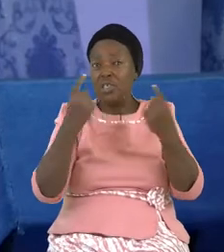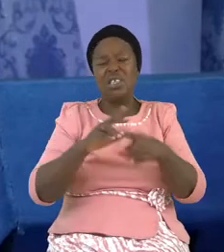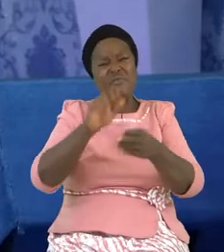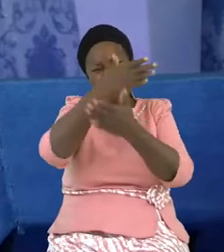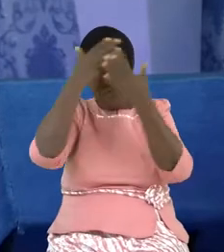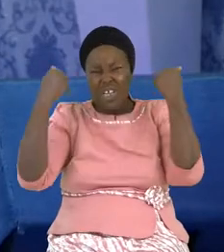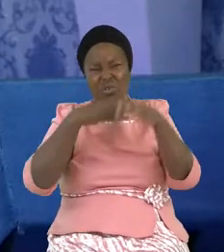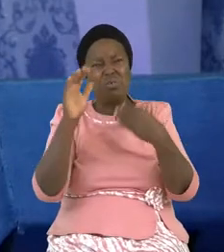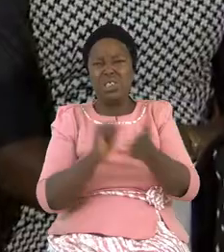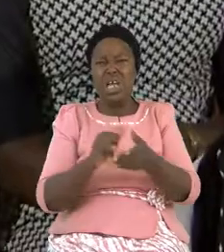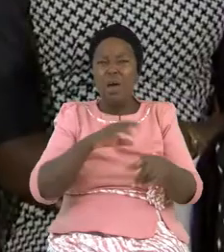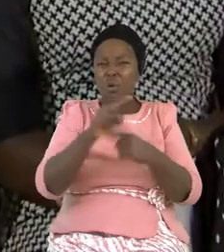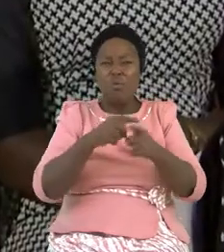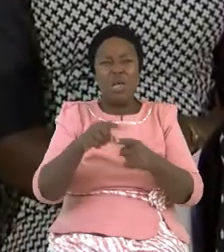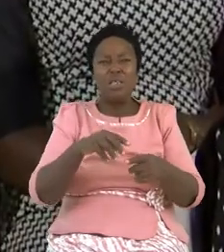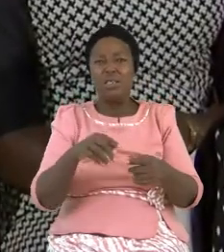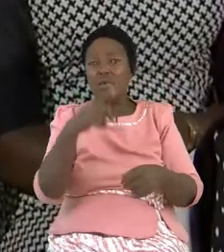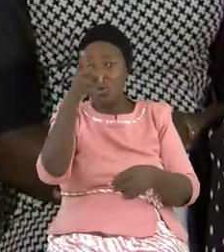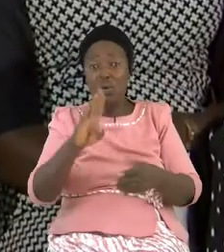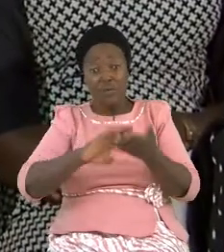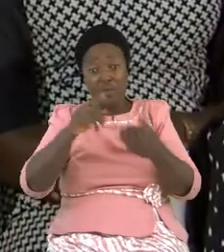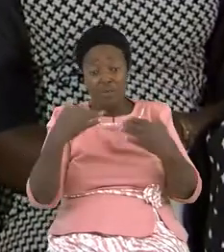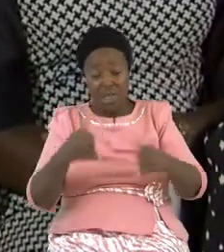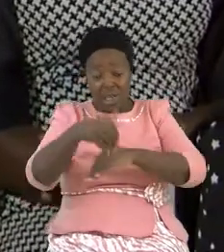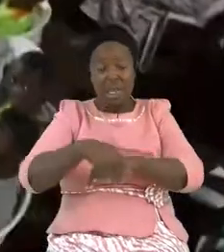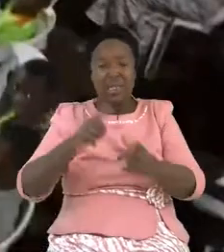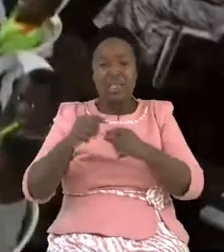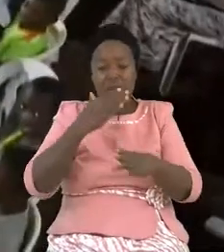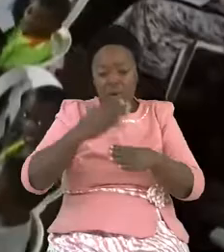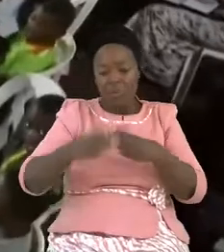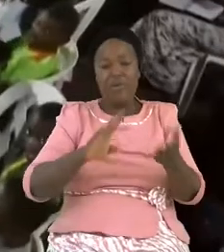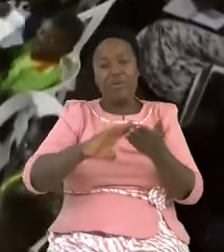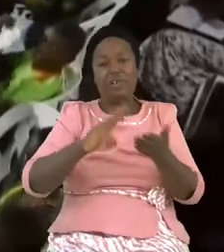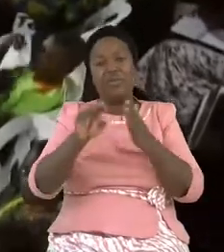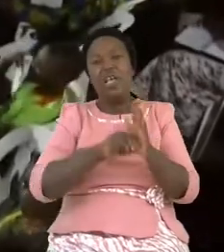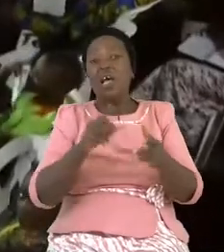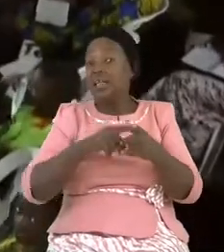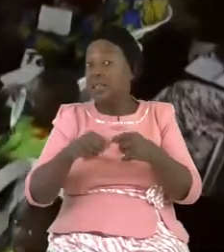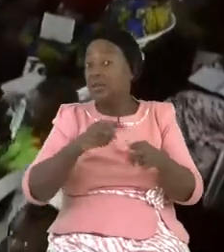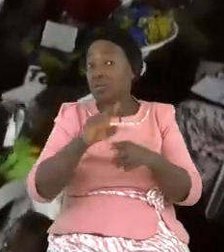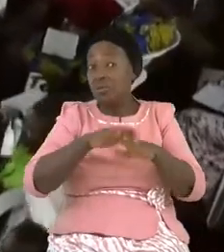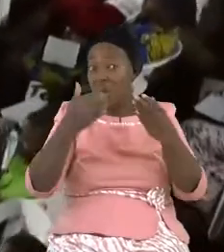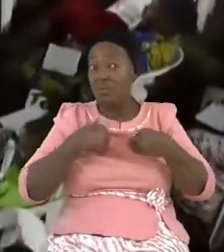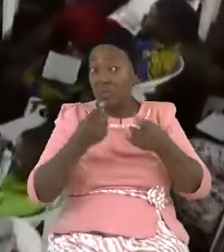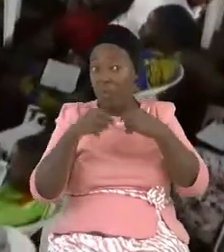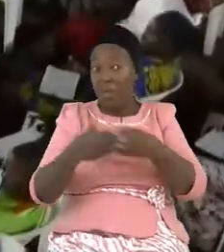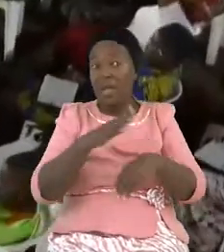it's total forgiveness. I said it's total forgiveness. And we don't have to be coming back and coming back. Oh Lord, I'm bad,